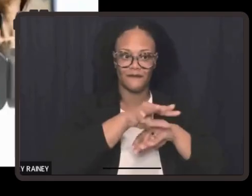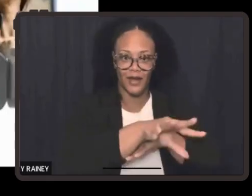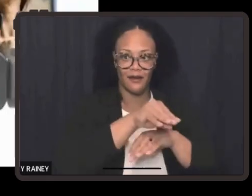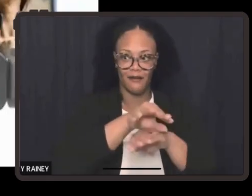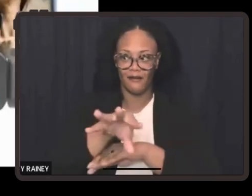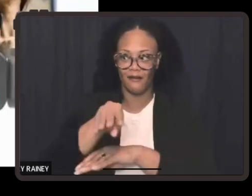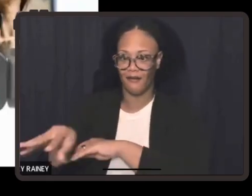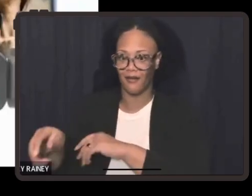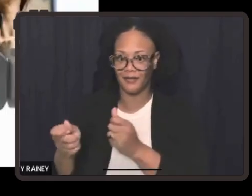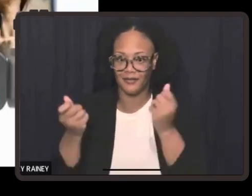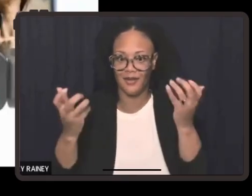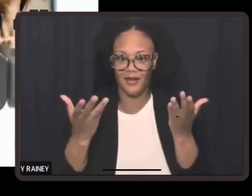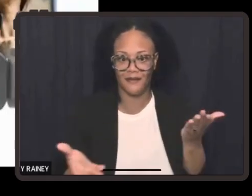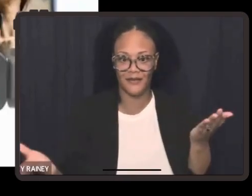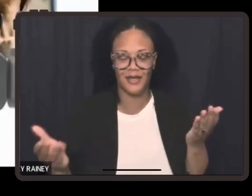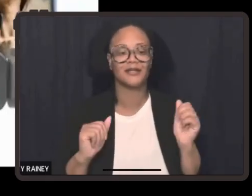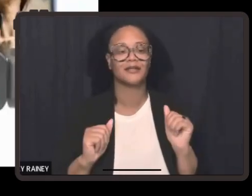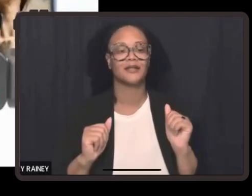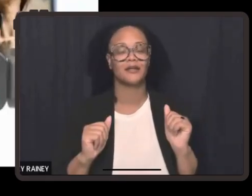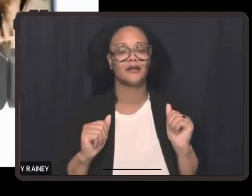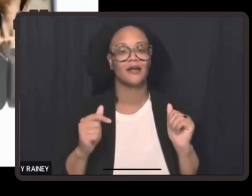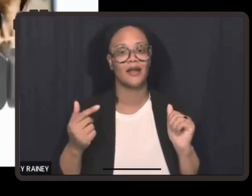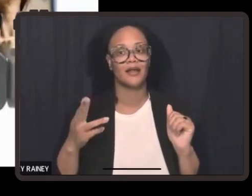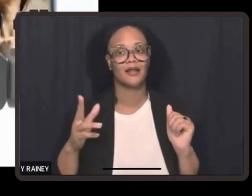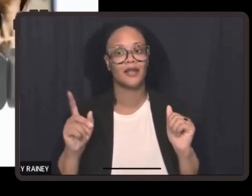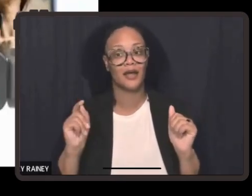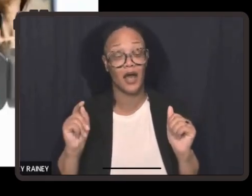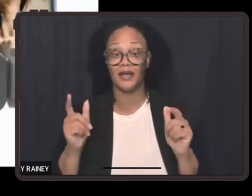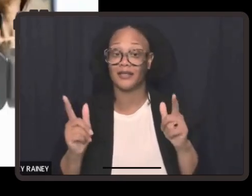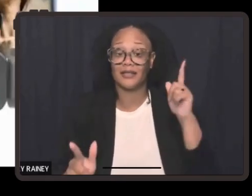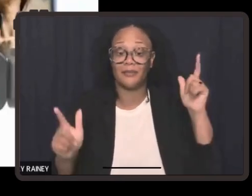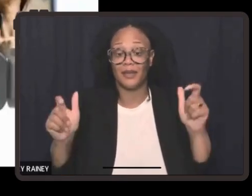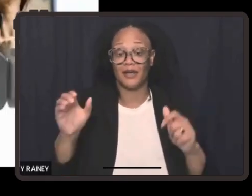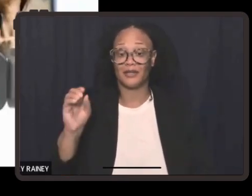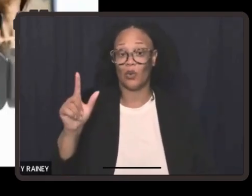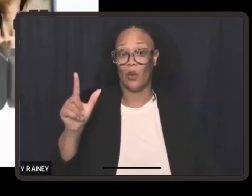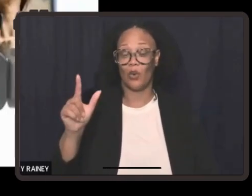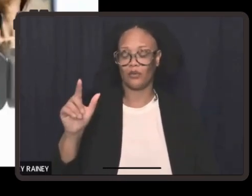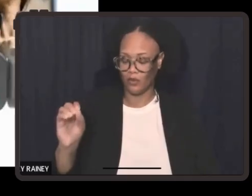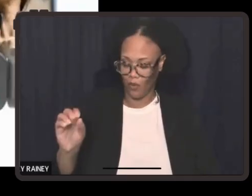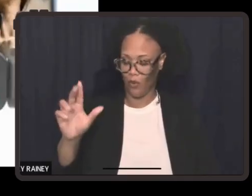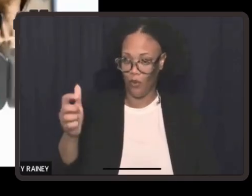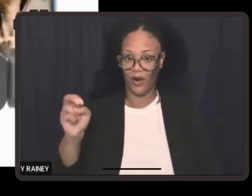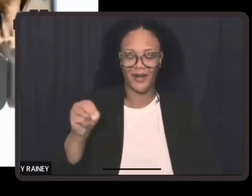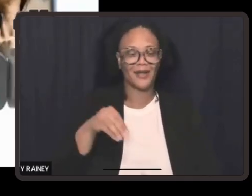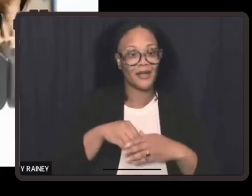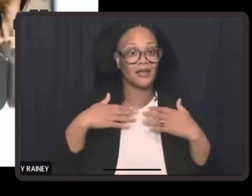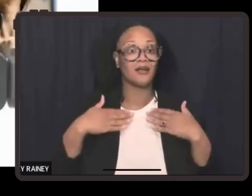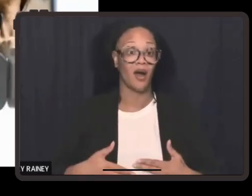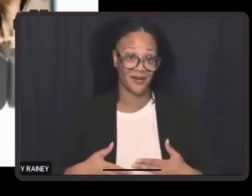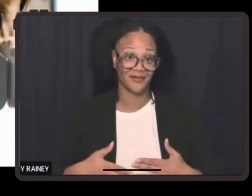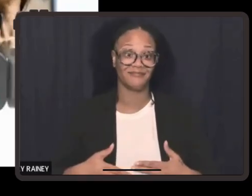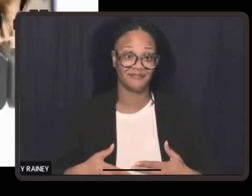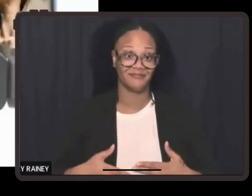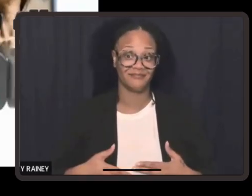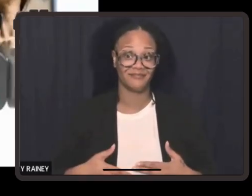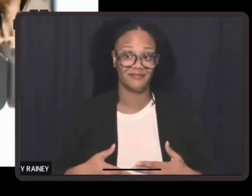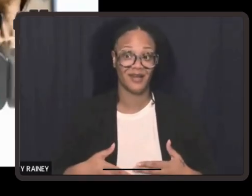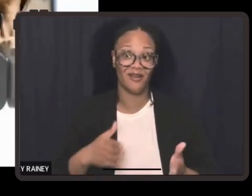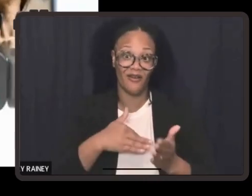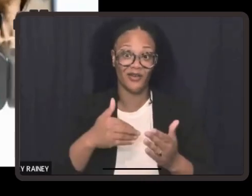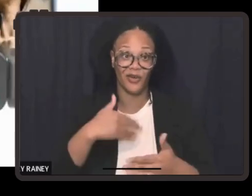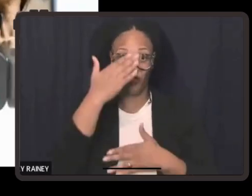of the biggest thing is the gut. The gut is the biggest organ in the body, and it gets forgotten. Very, very few